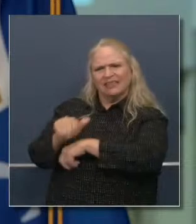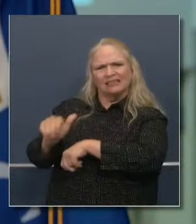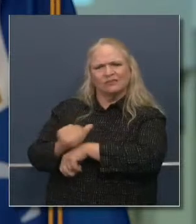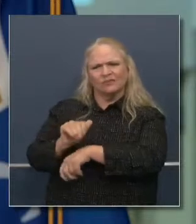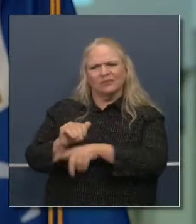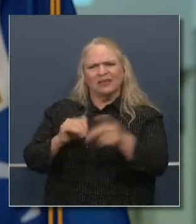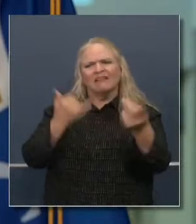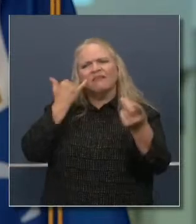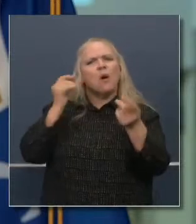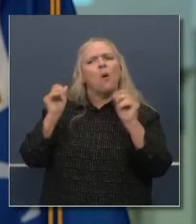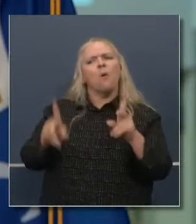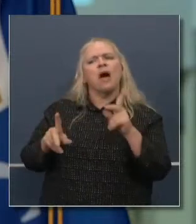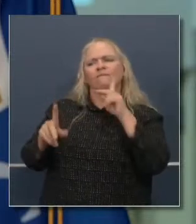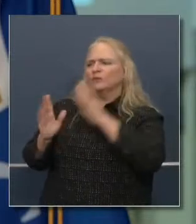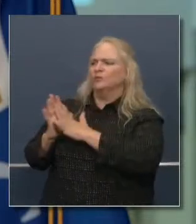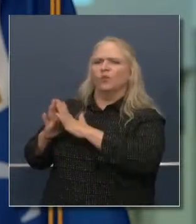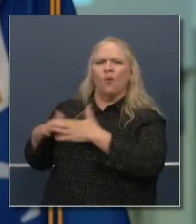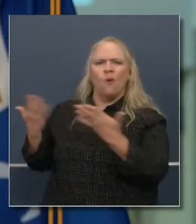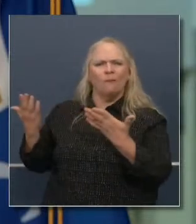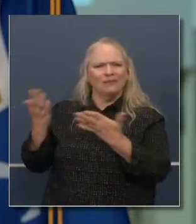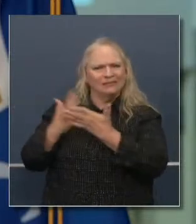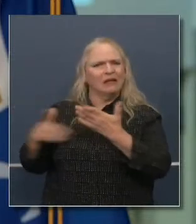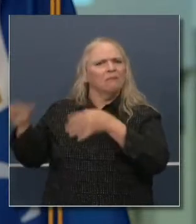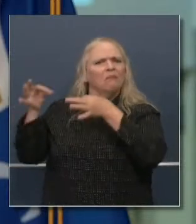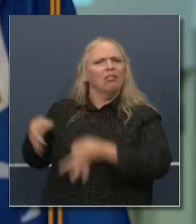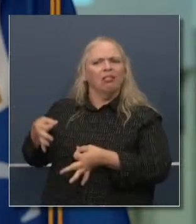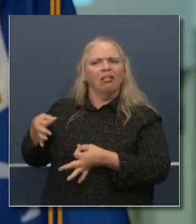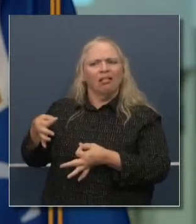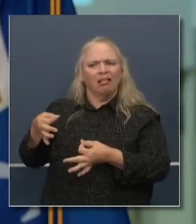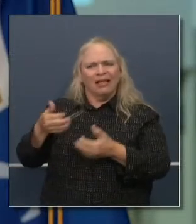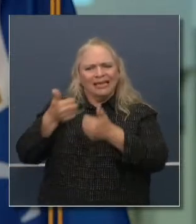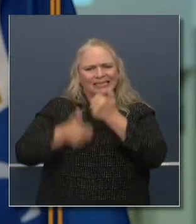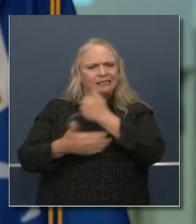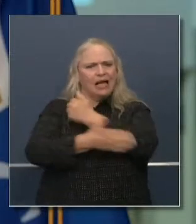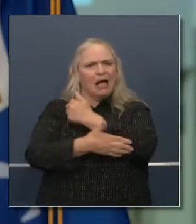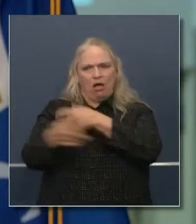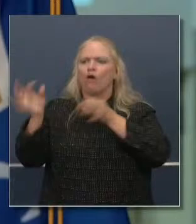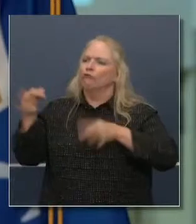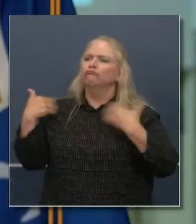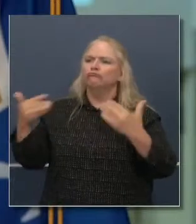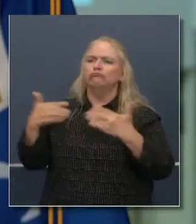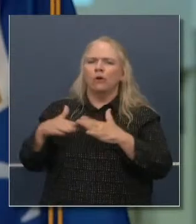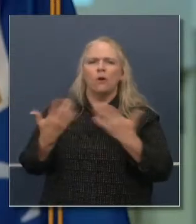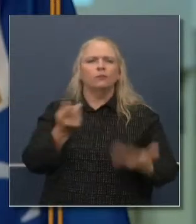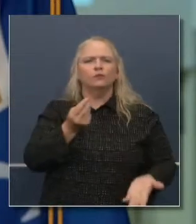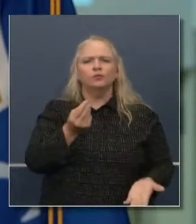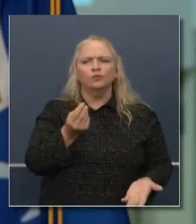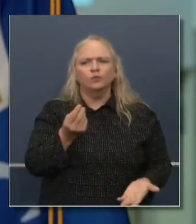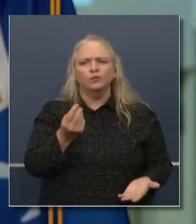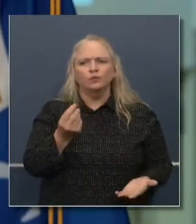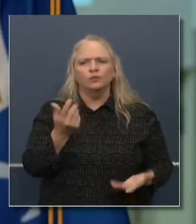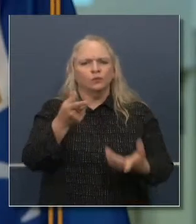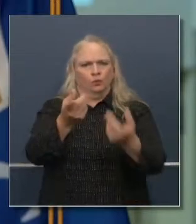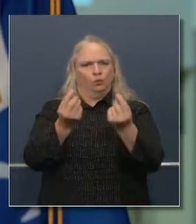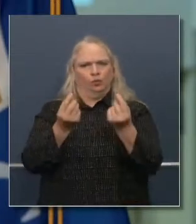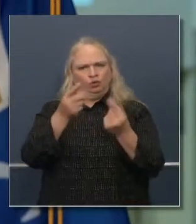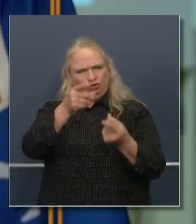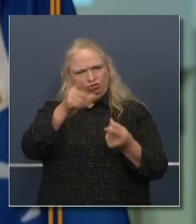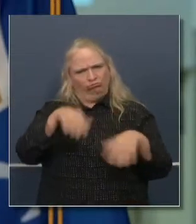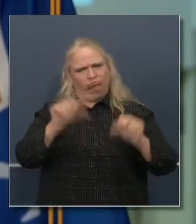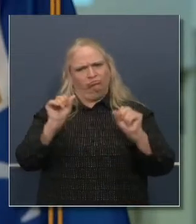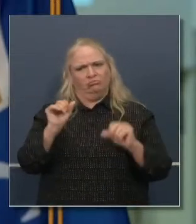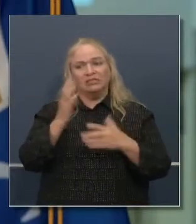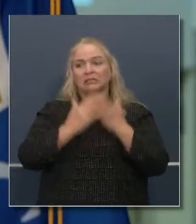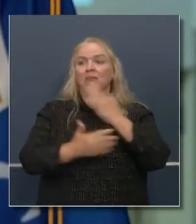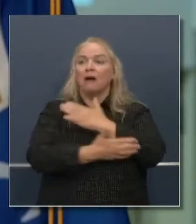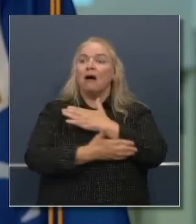what, if anything, will the state do to step in if districts choose to return to in-classroom learning? Well, we put, and you'll see the budget.